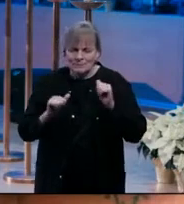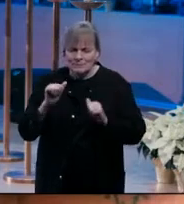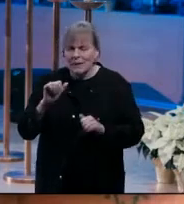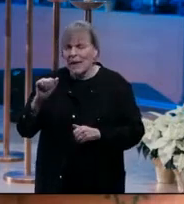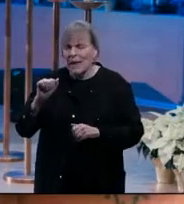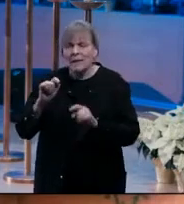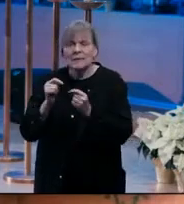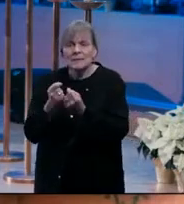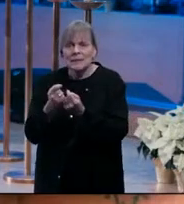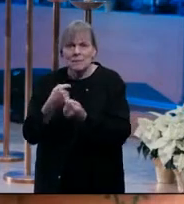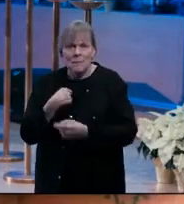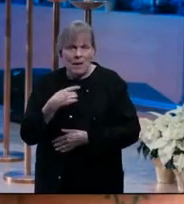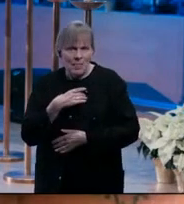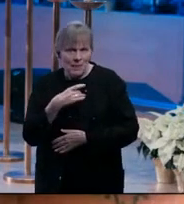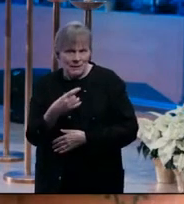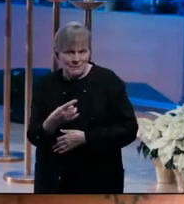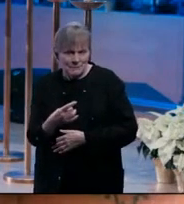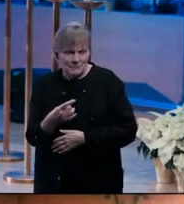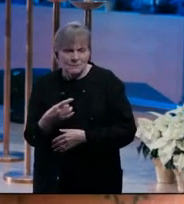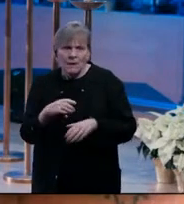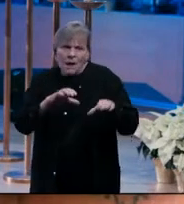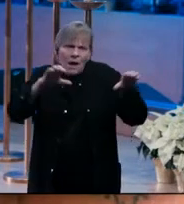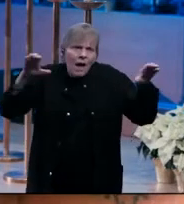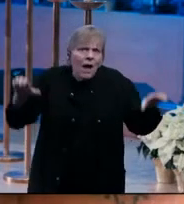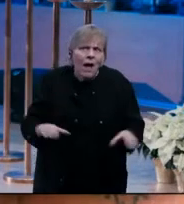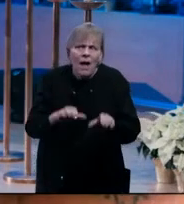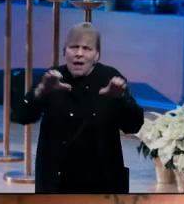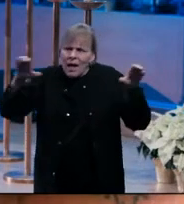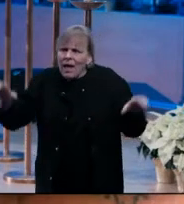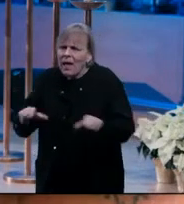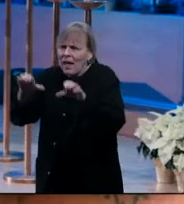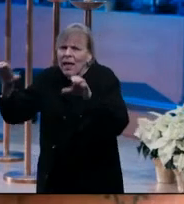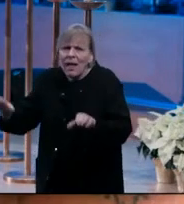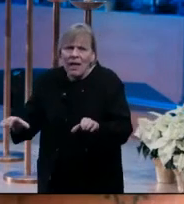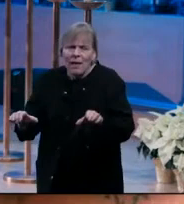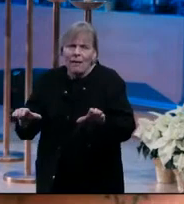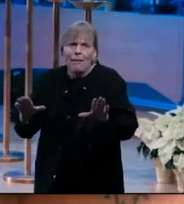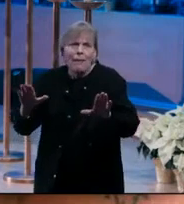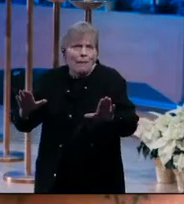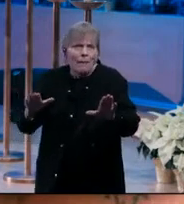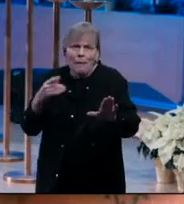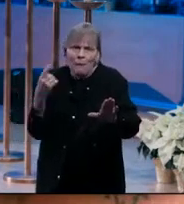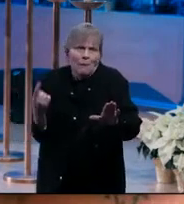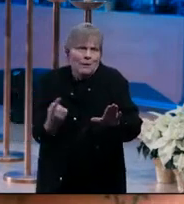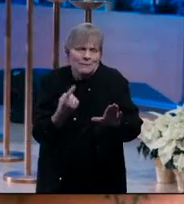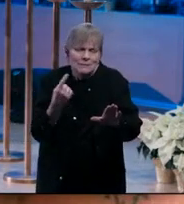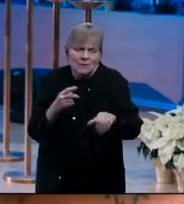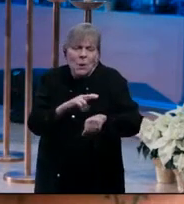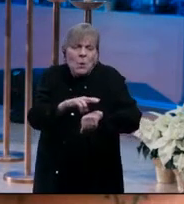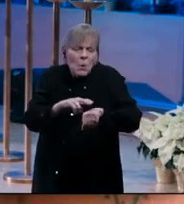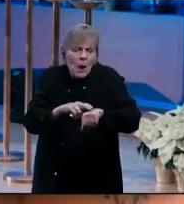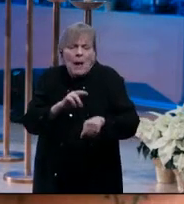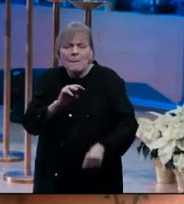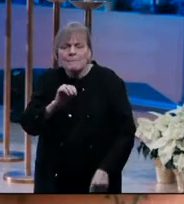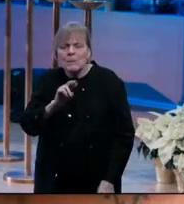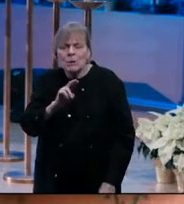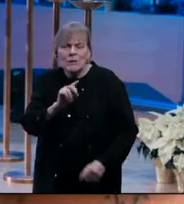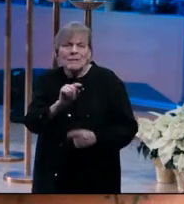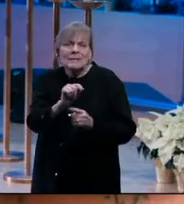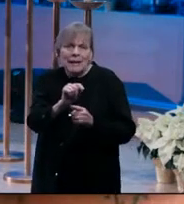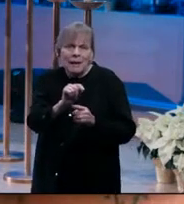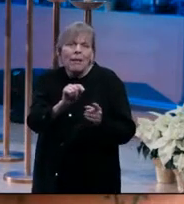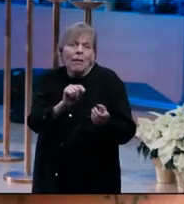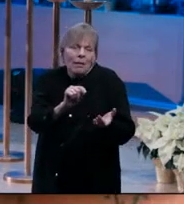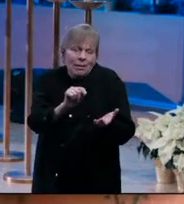The A-Team because it was action-packed. There was all kinds of action going on all the time. Of course, it had Mr. T in